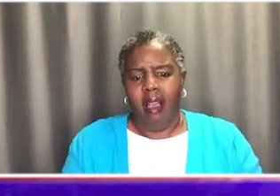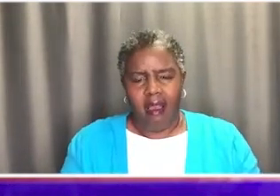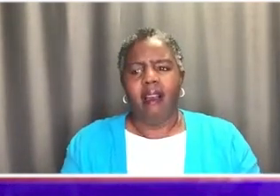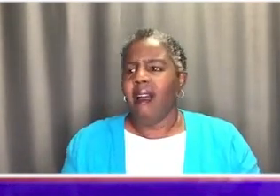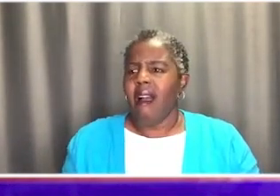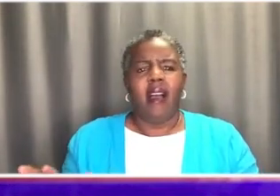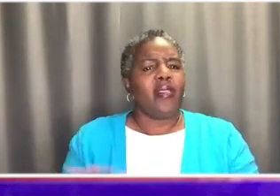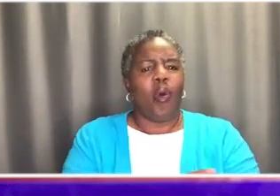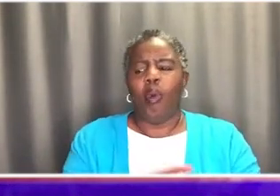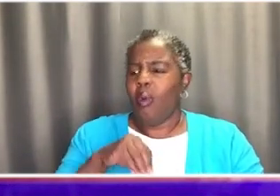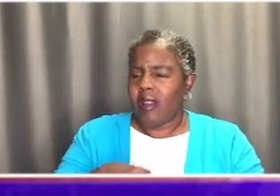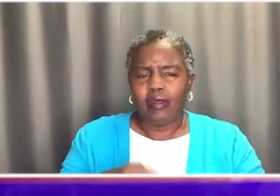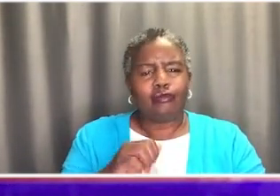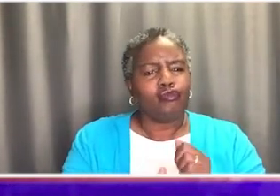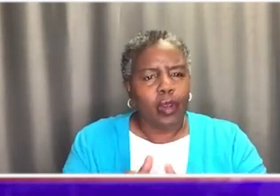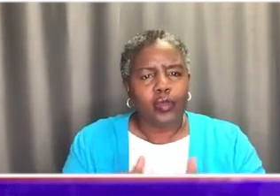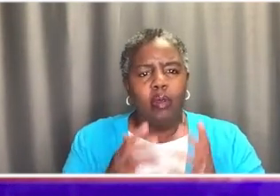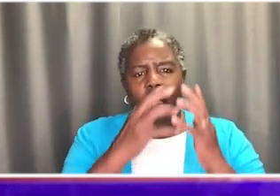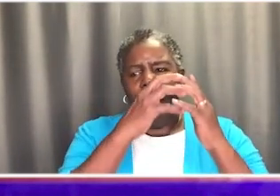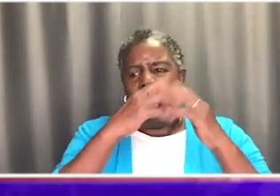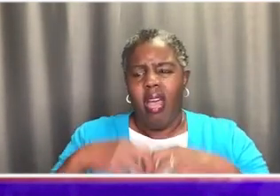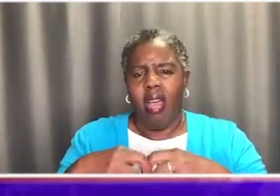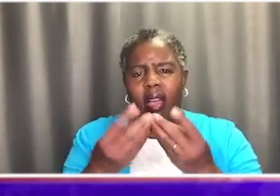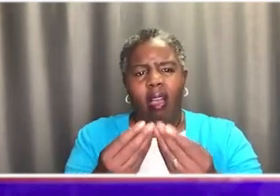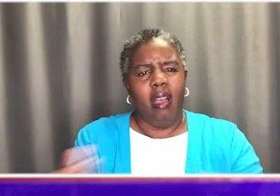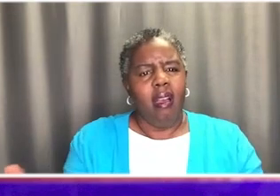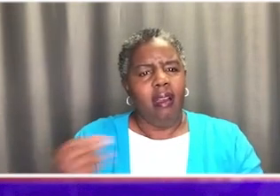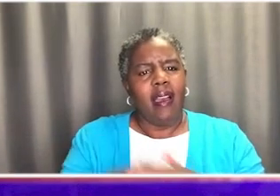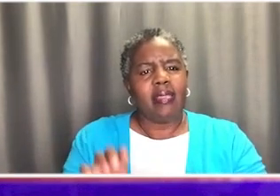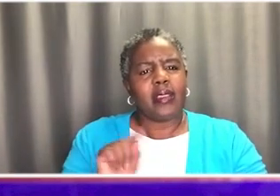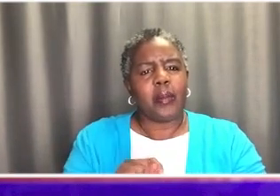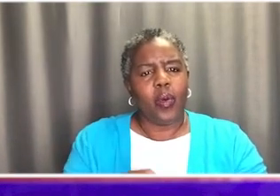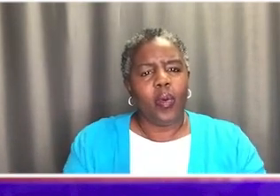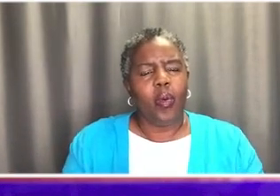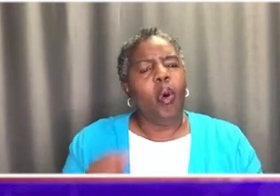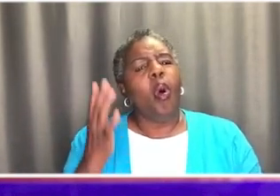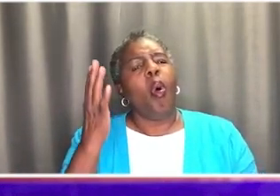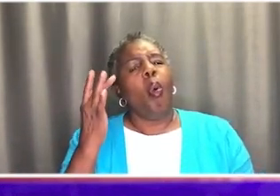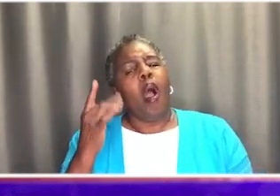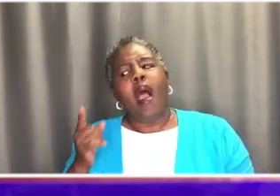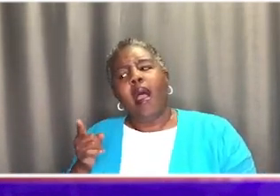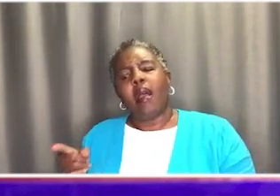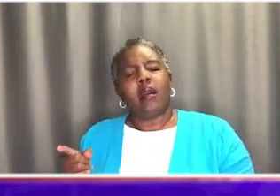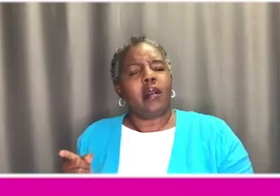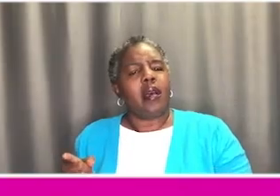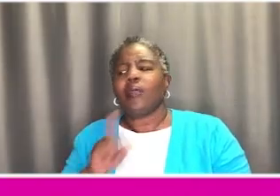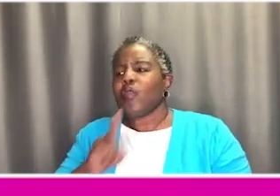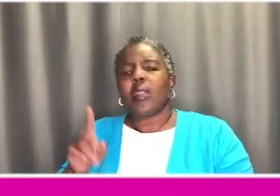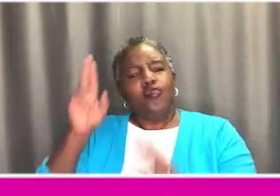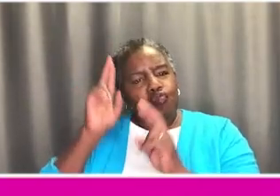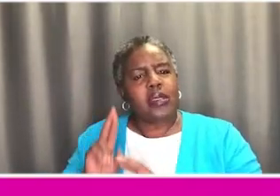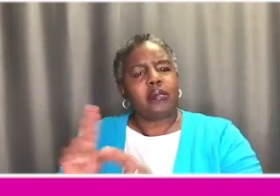entire infrastructure that was falling apart. And why would such a